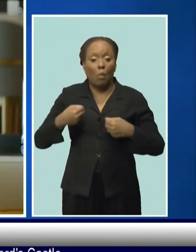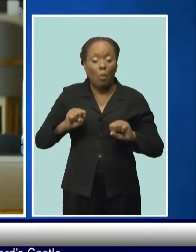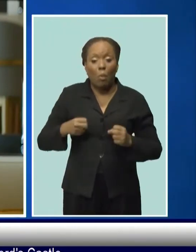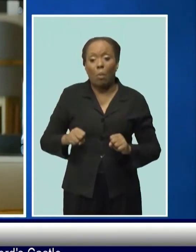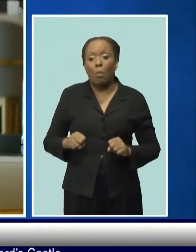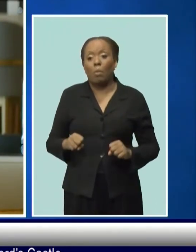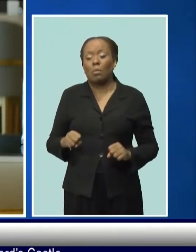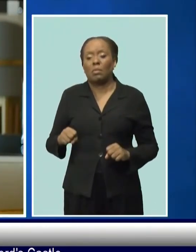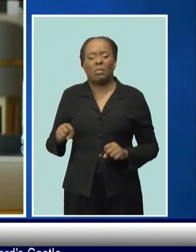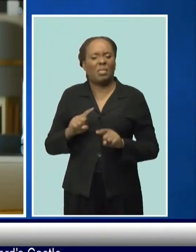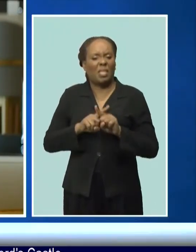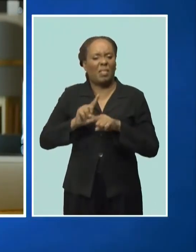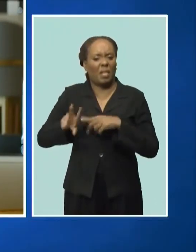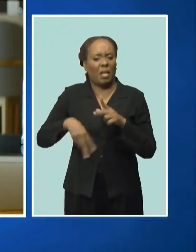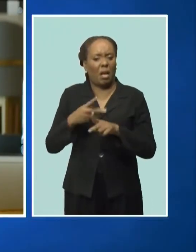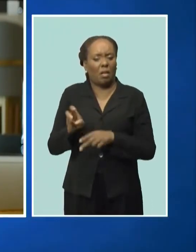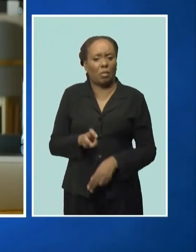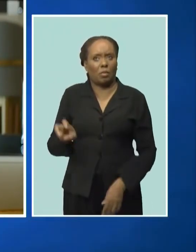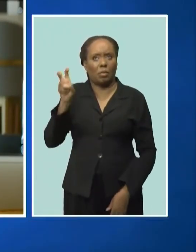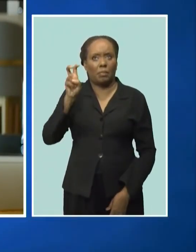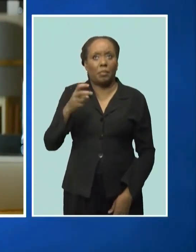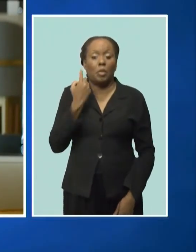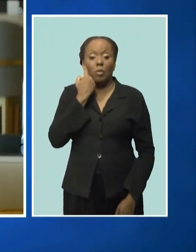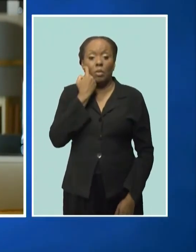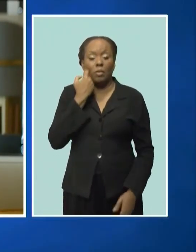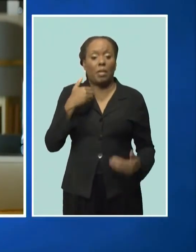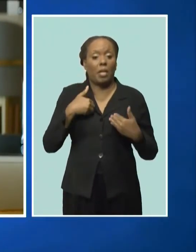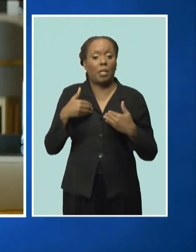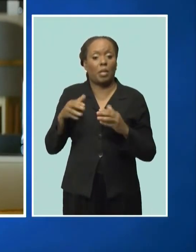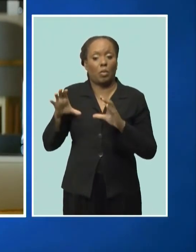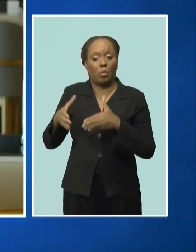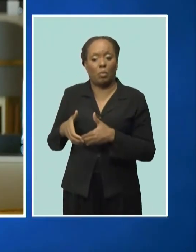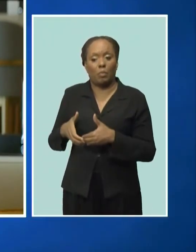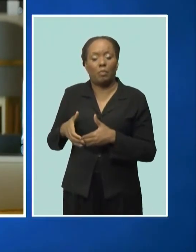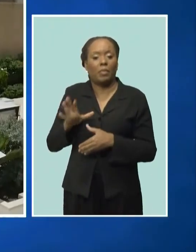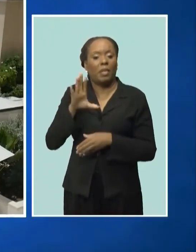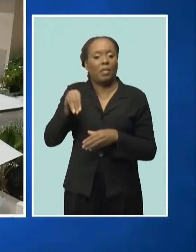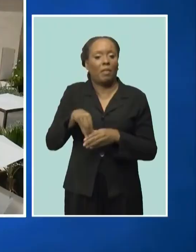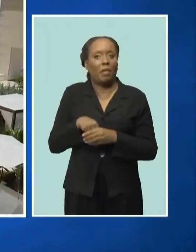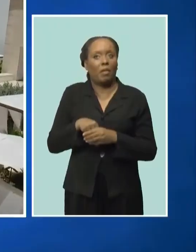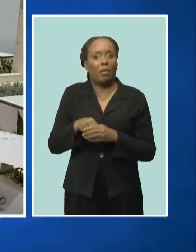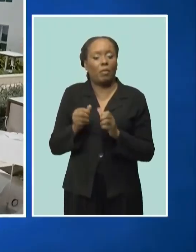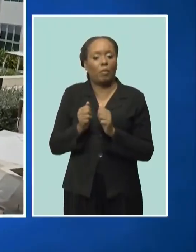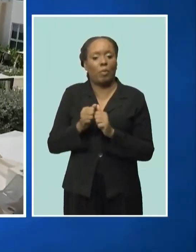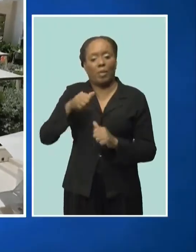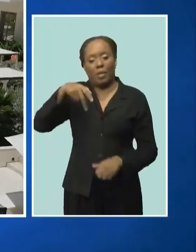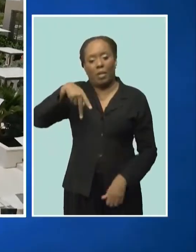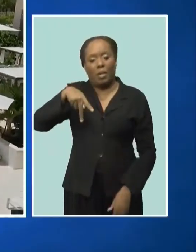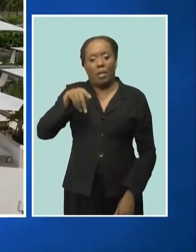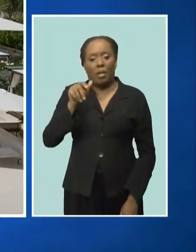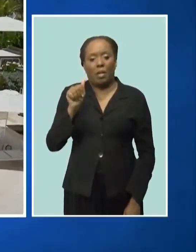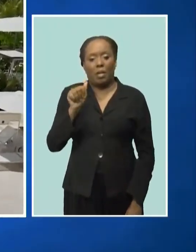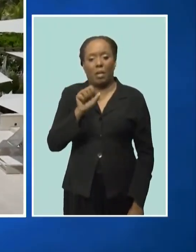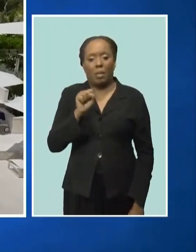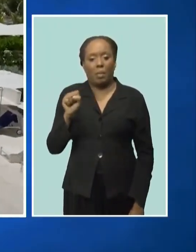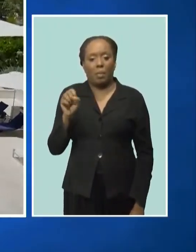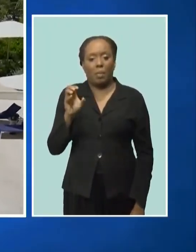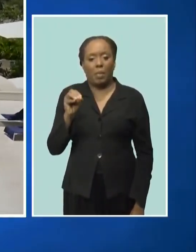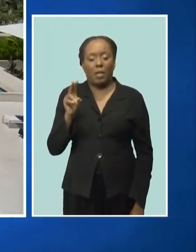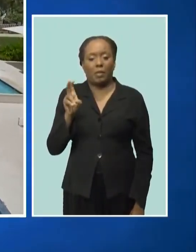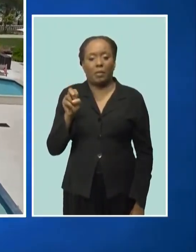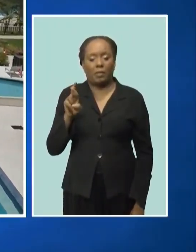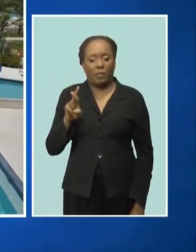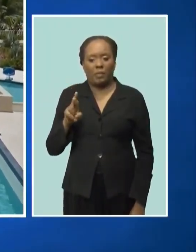doing conferences. So we just hosted a Passover group. It was very different. I think it's the first on the island for such a magnitude of a